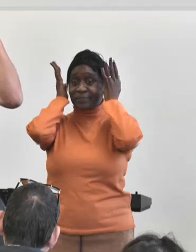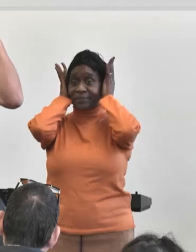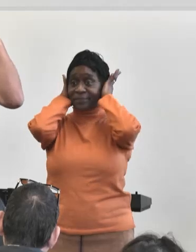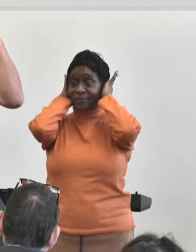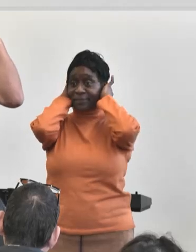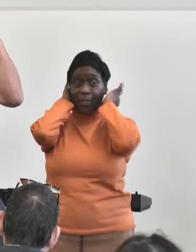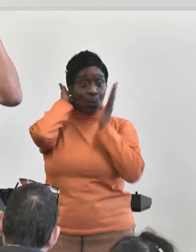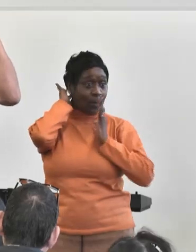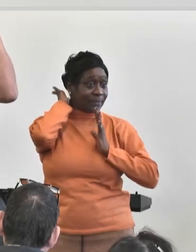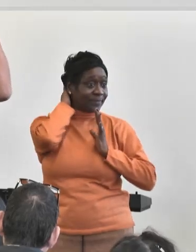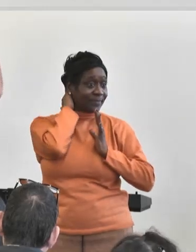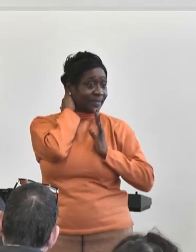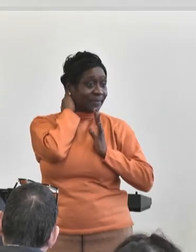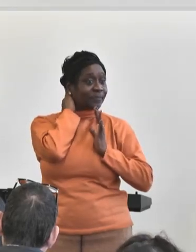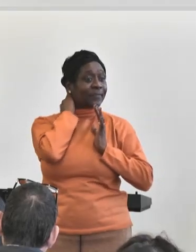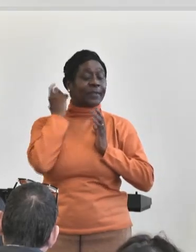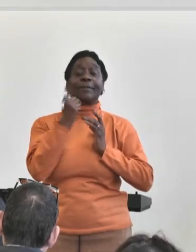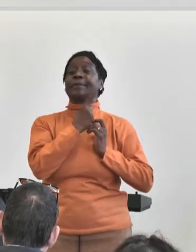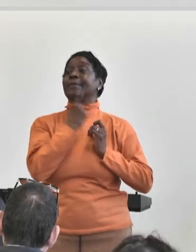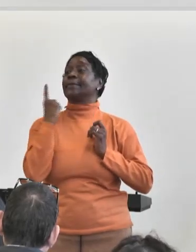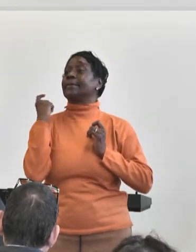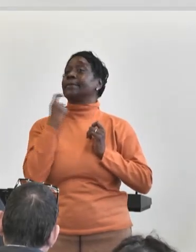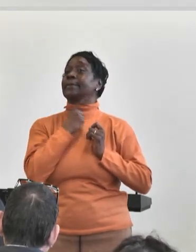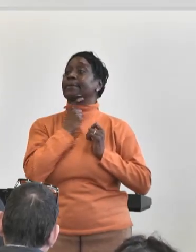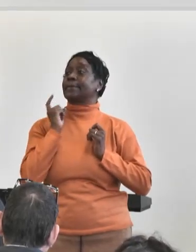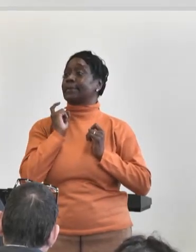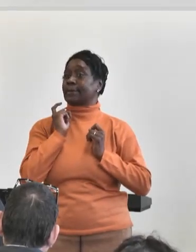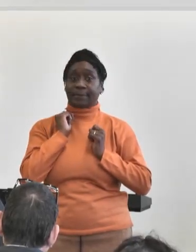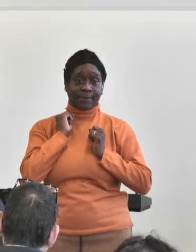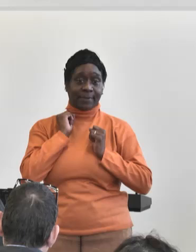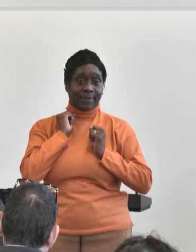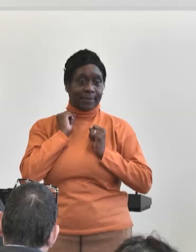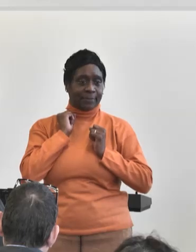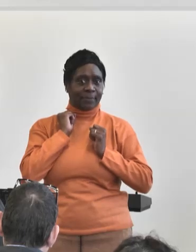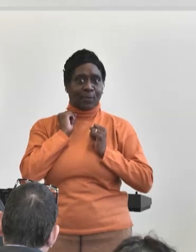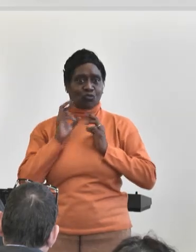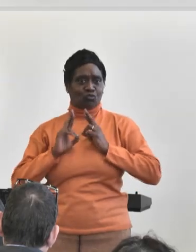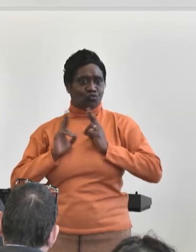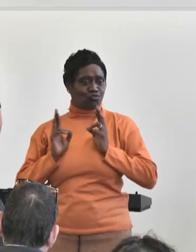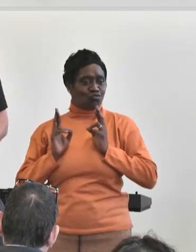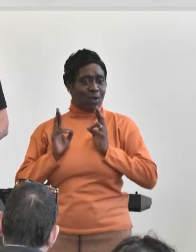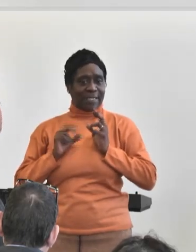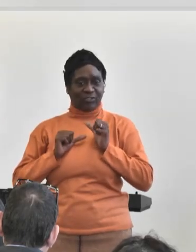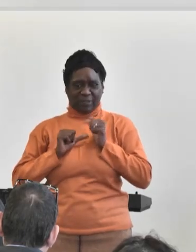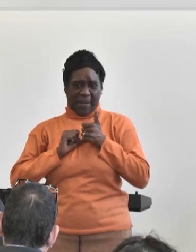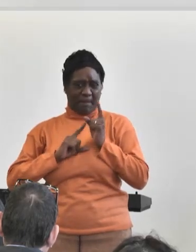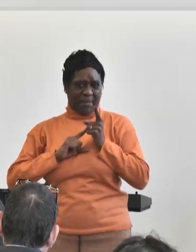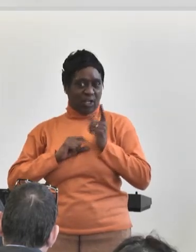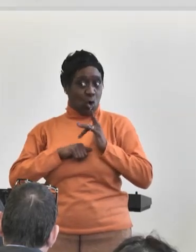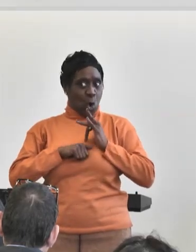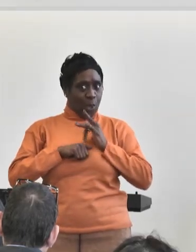Se hizo el pelo. And she put on perfume. Se pone perfume. And she was ready 10 minutes early. Y estaba